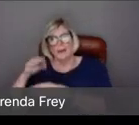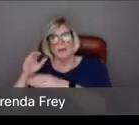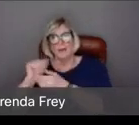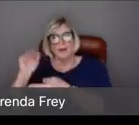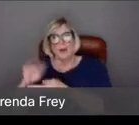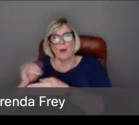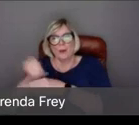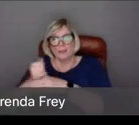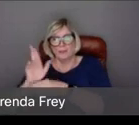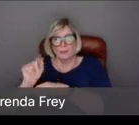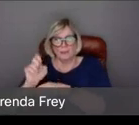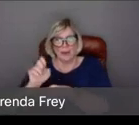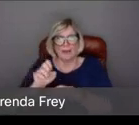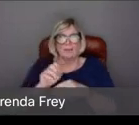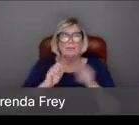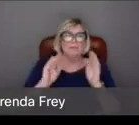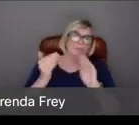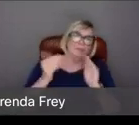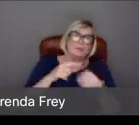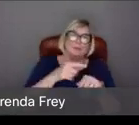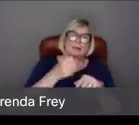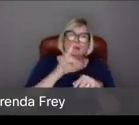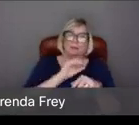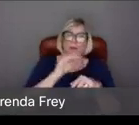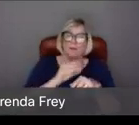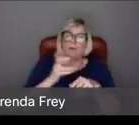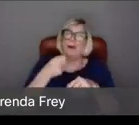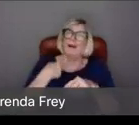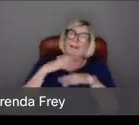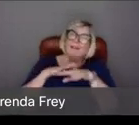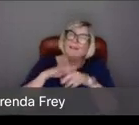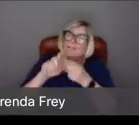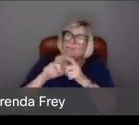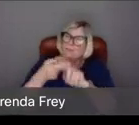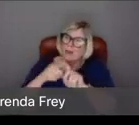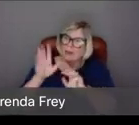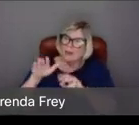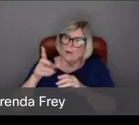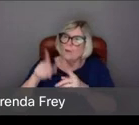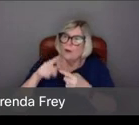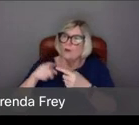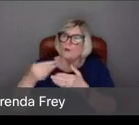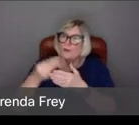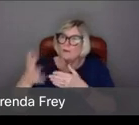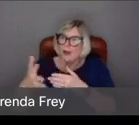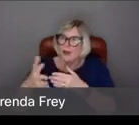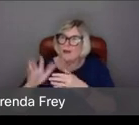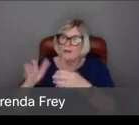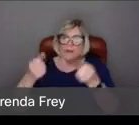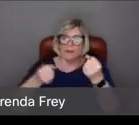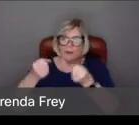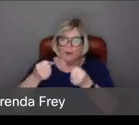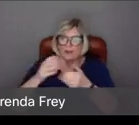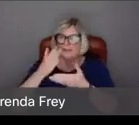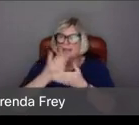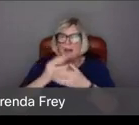friends when they go to buy a car is I say, don't worry about the monthly payment. Stop negotiating a monthly payment. Worry about